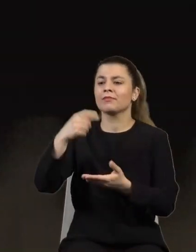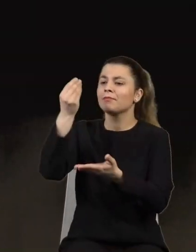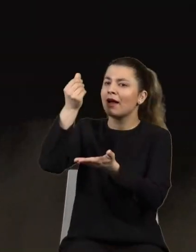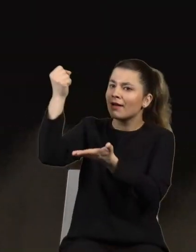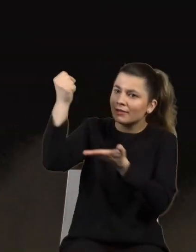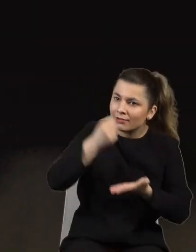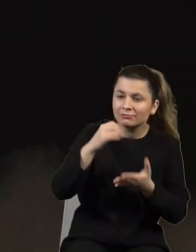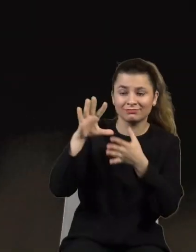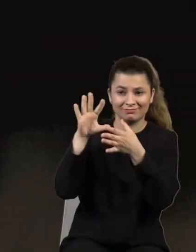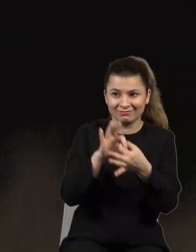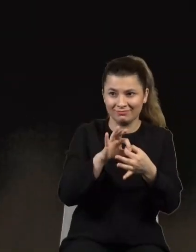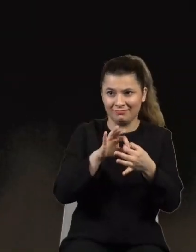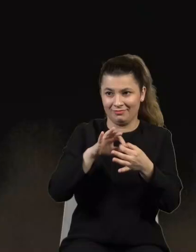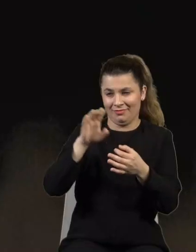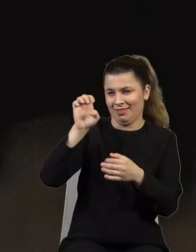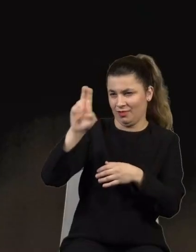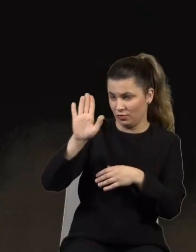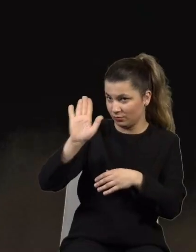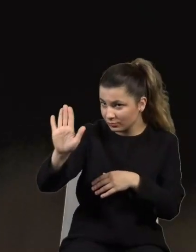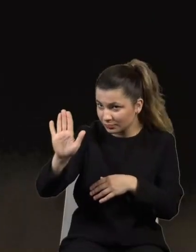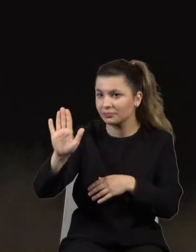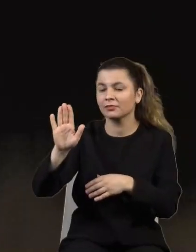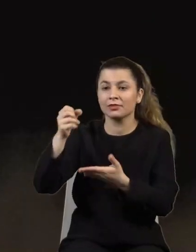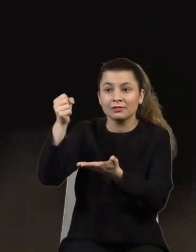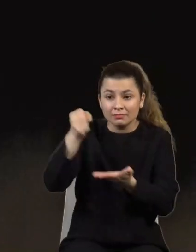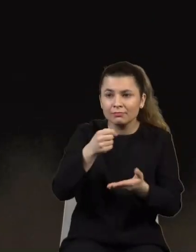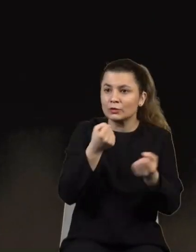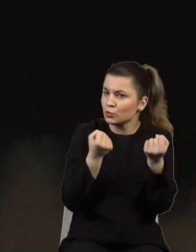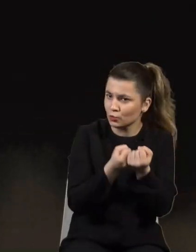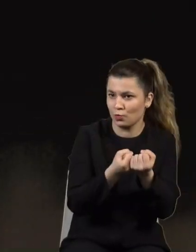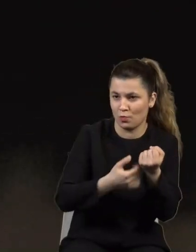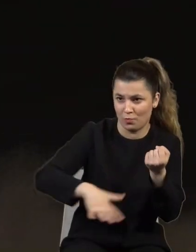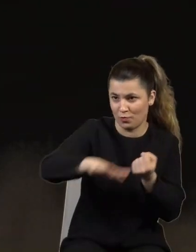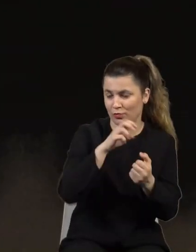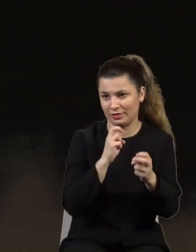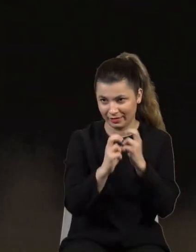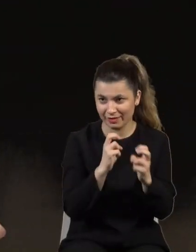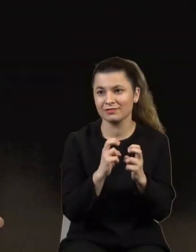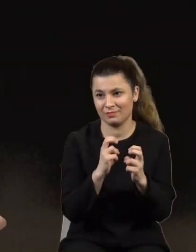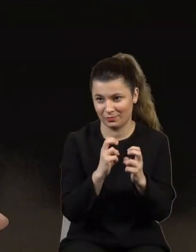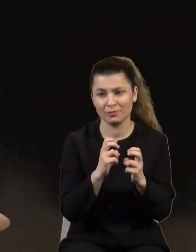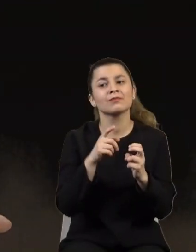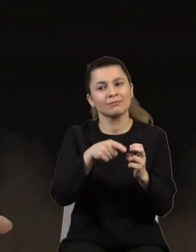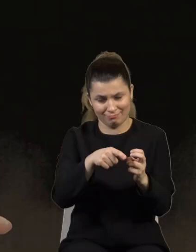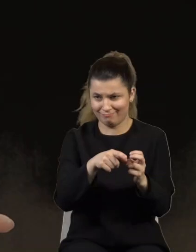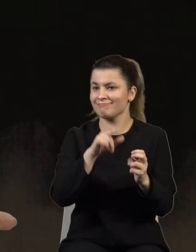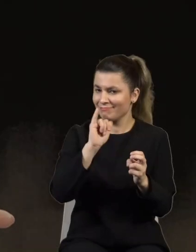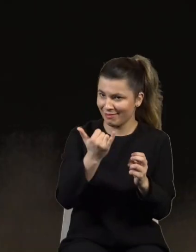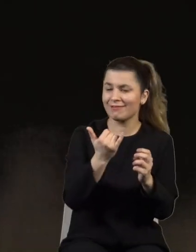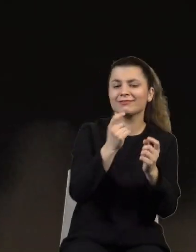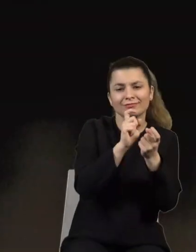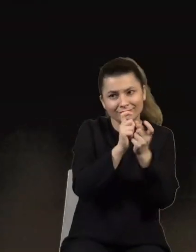think it was very interesting this morning when at the panel was showed that the objective